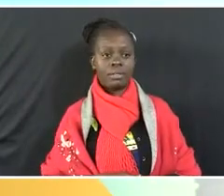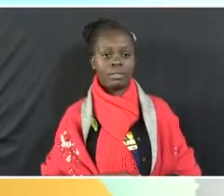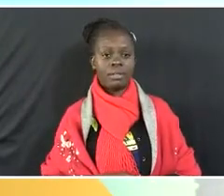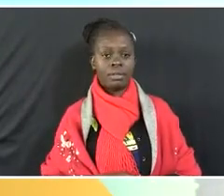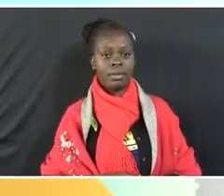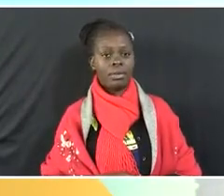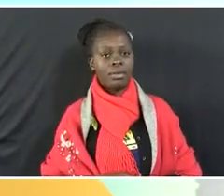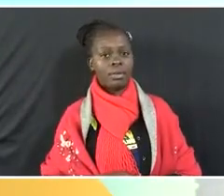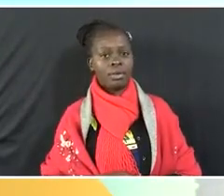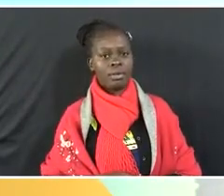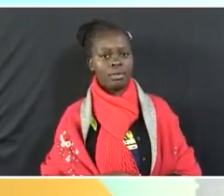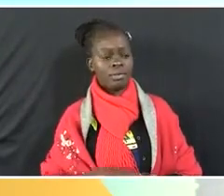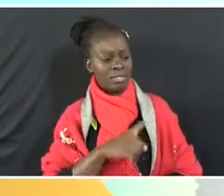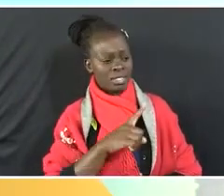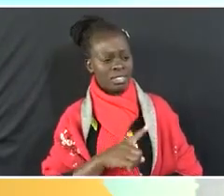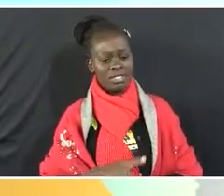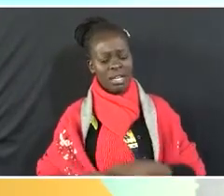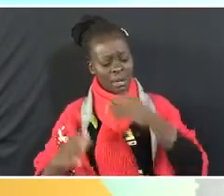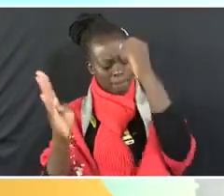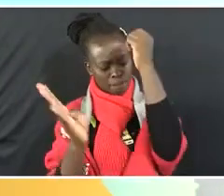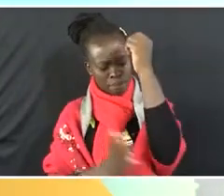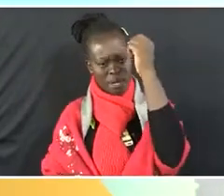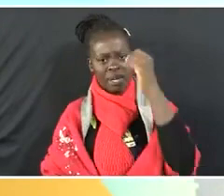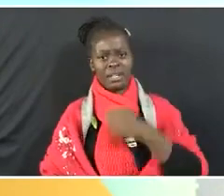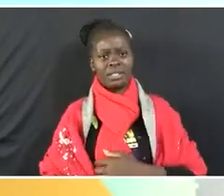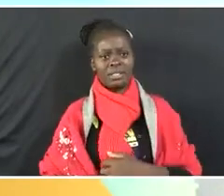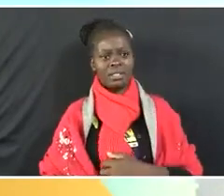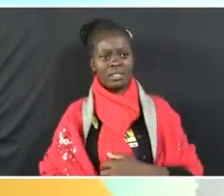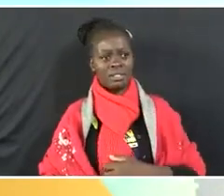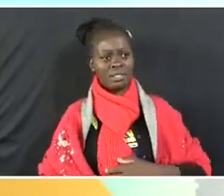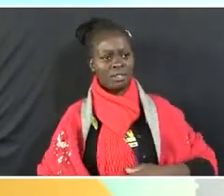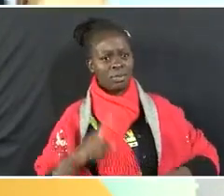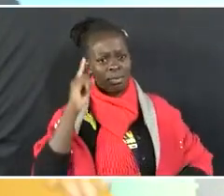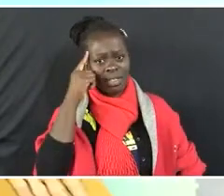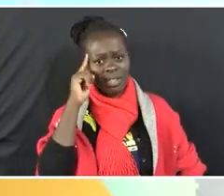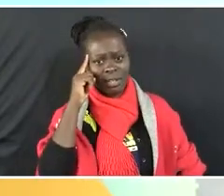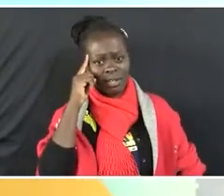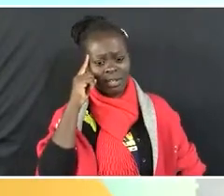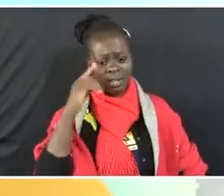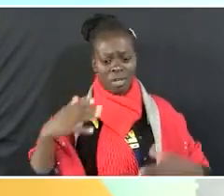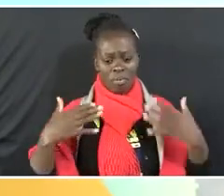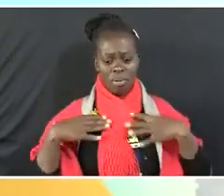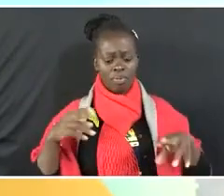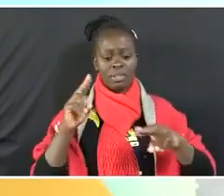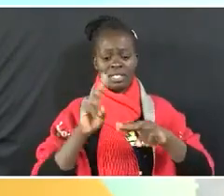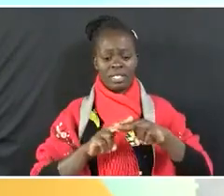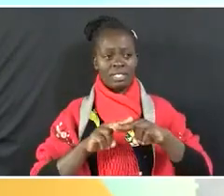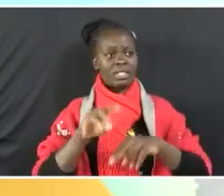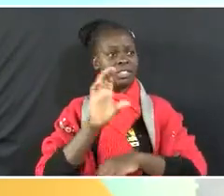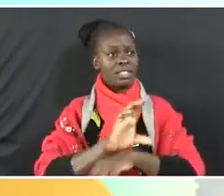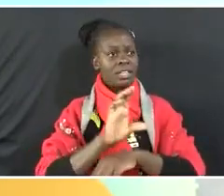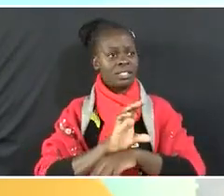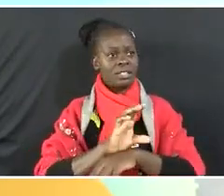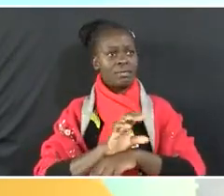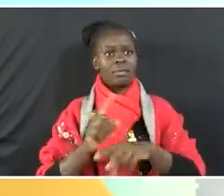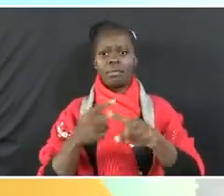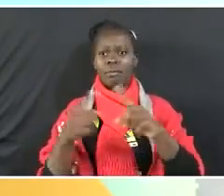But it's bad. Can you imagine? People are seated here listening to the word of God. And ambassadors are walking out